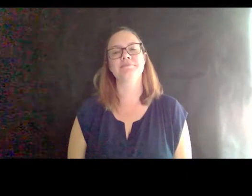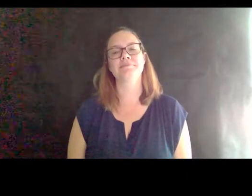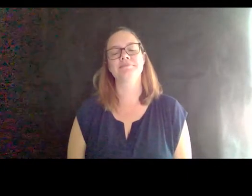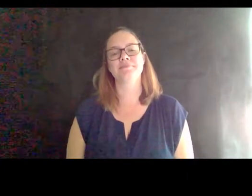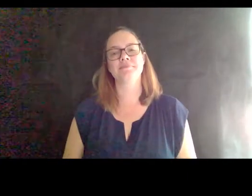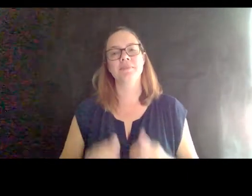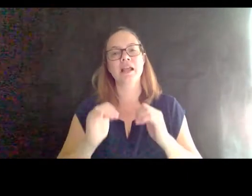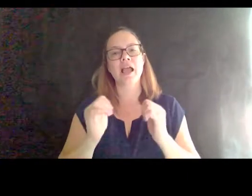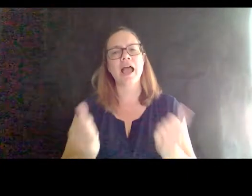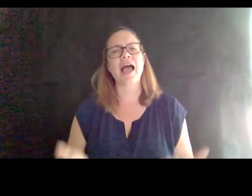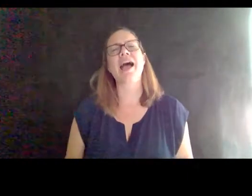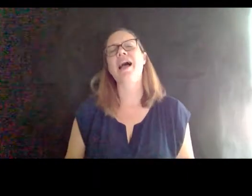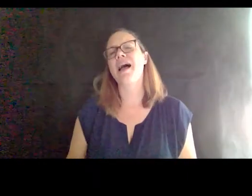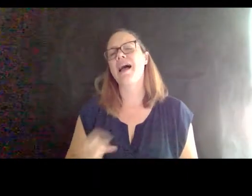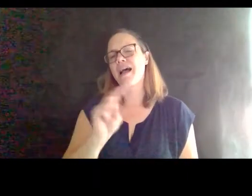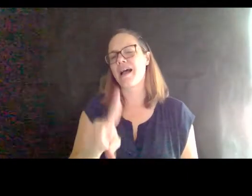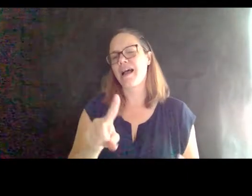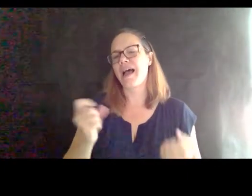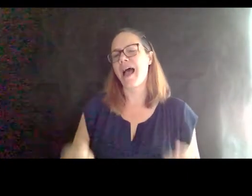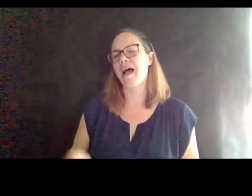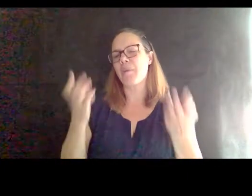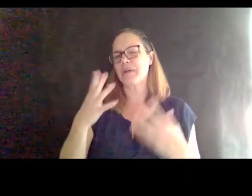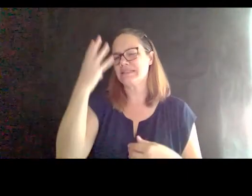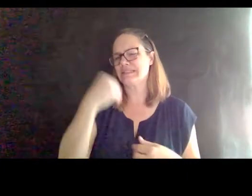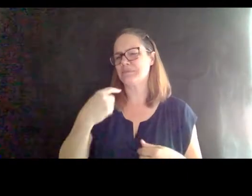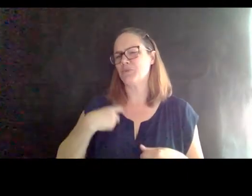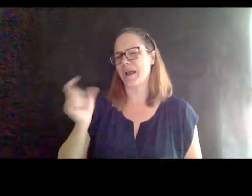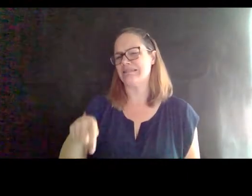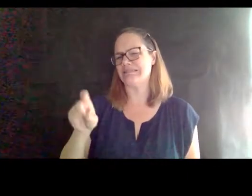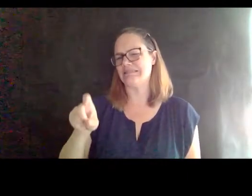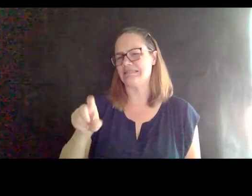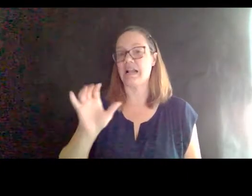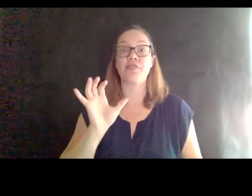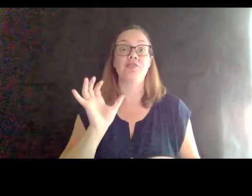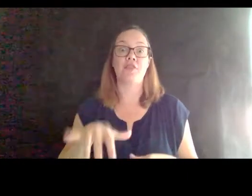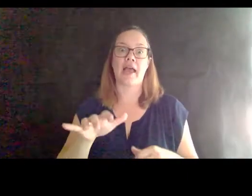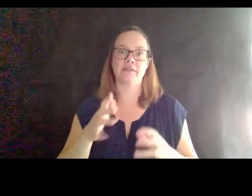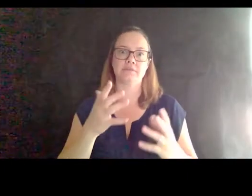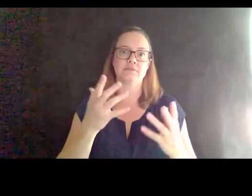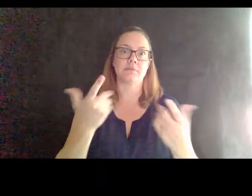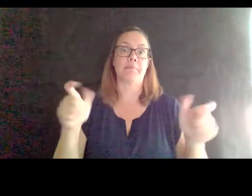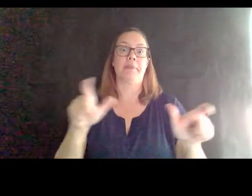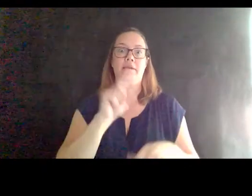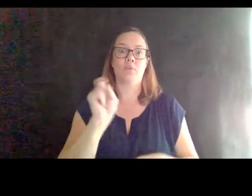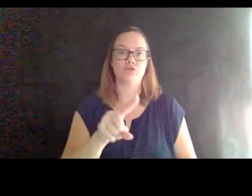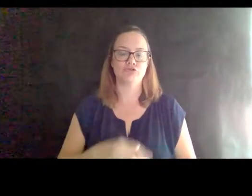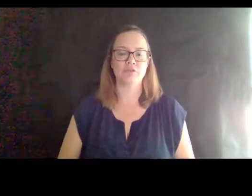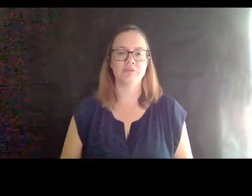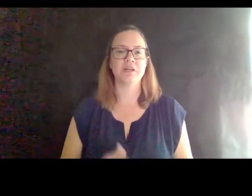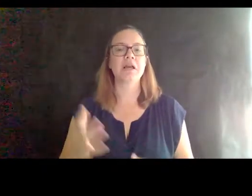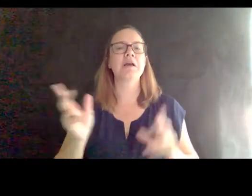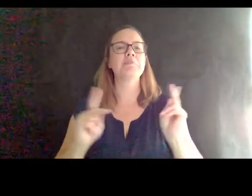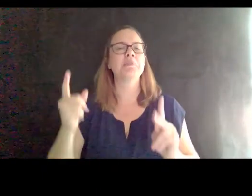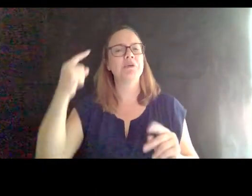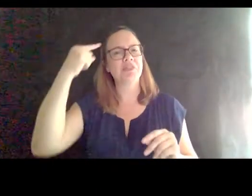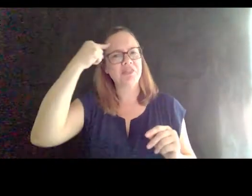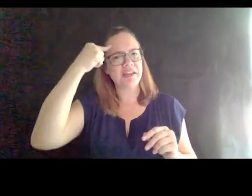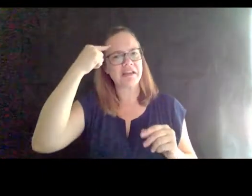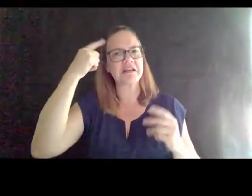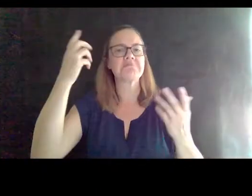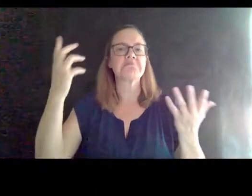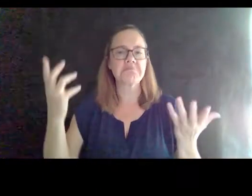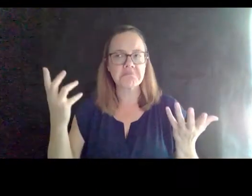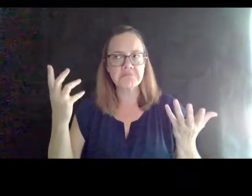So how much sleep do I really need? That's always a big question. Everyone usually thinks when